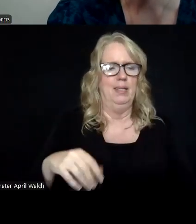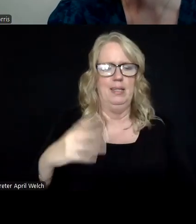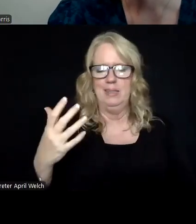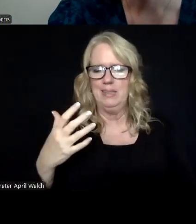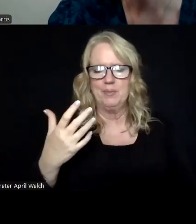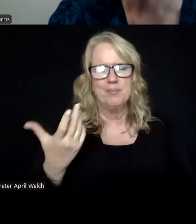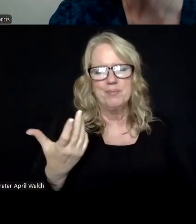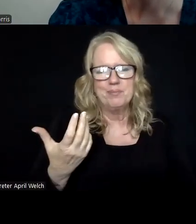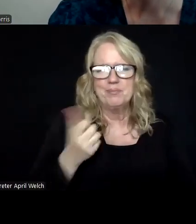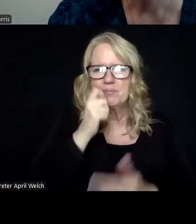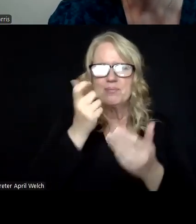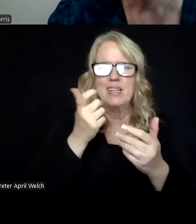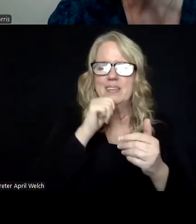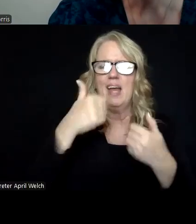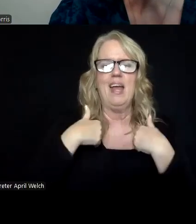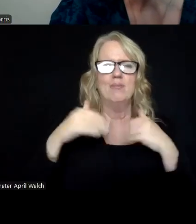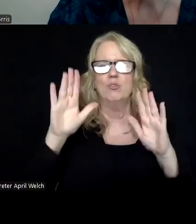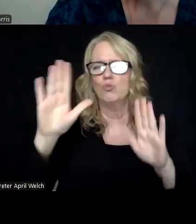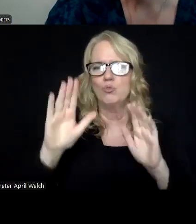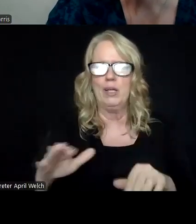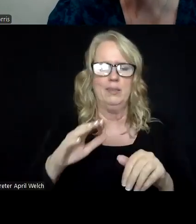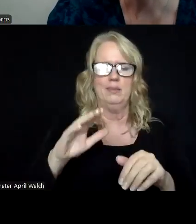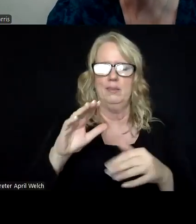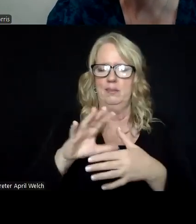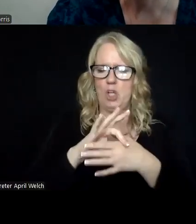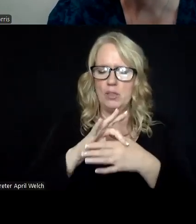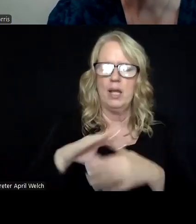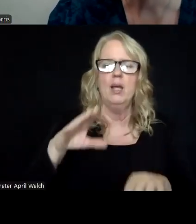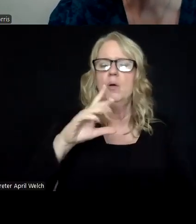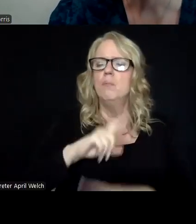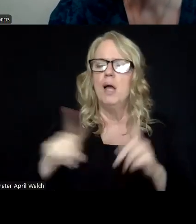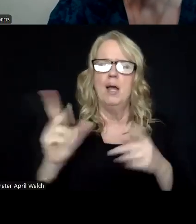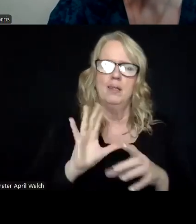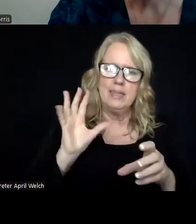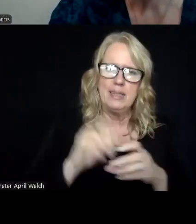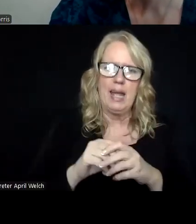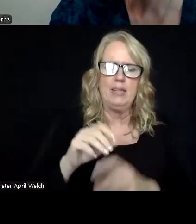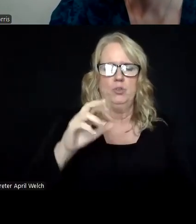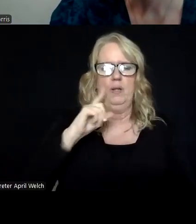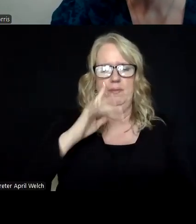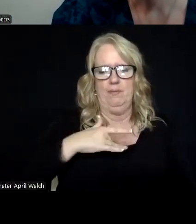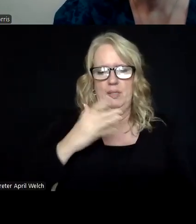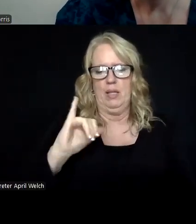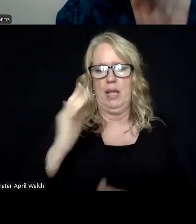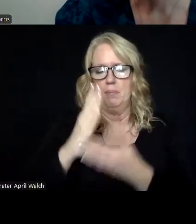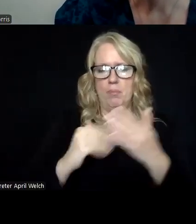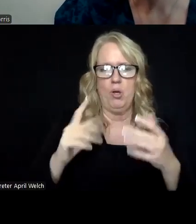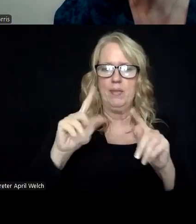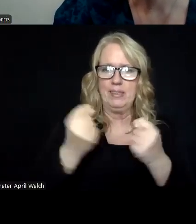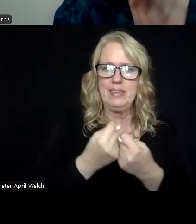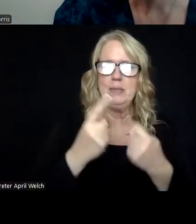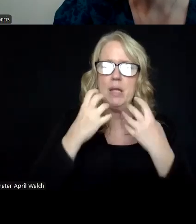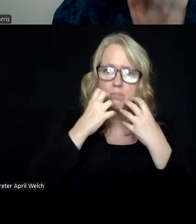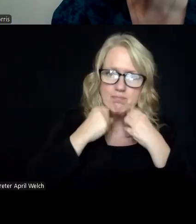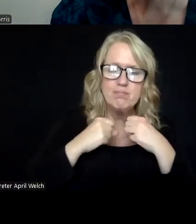It doesn't have a great context. Rather, we want to be engaged. We want to feel like we're part of a team, that we're doing meaningful